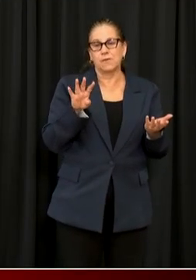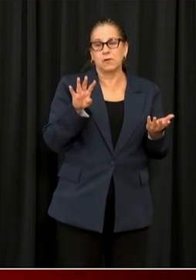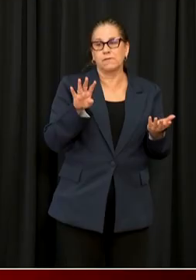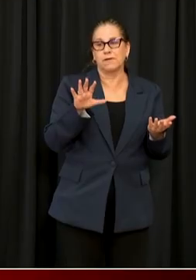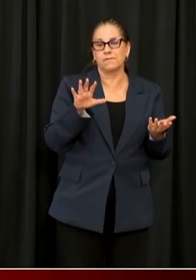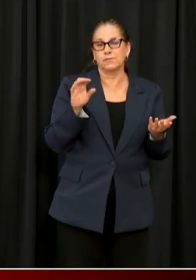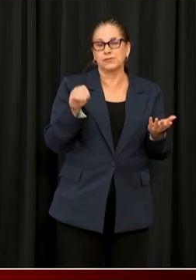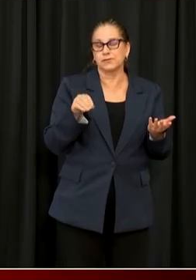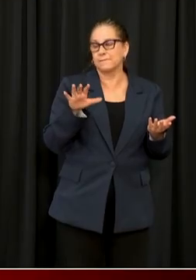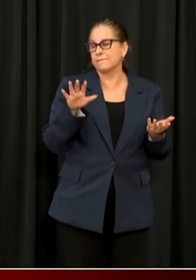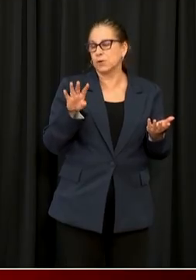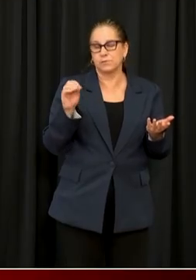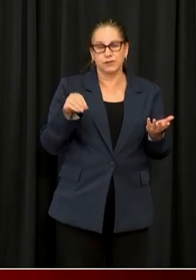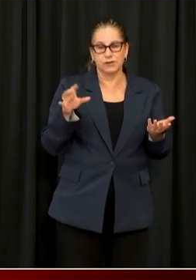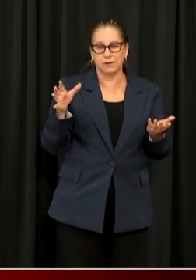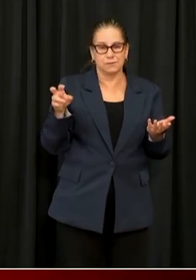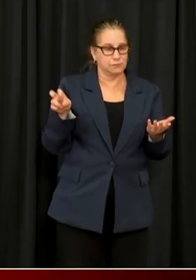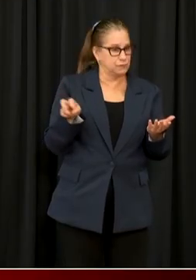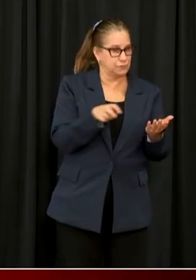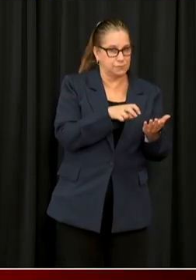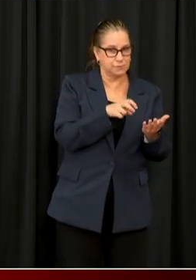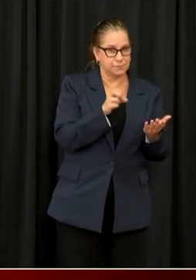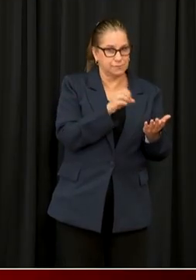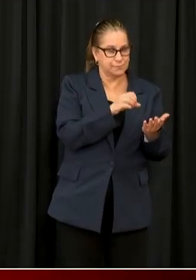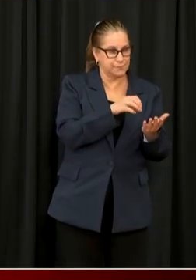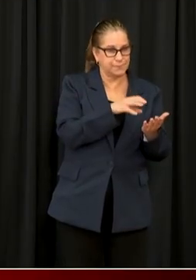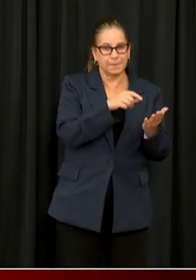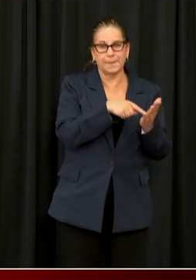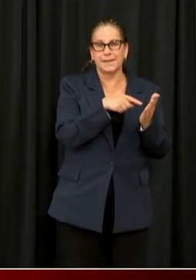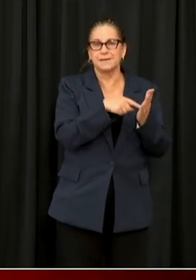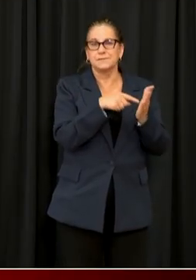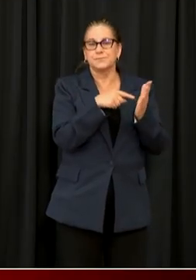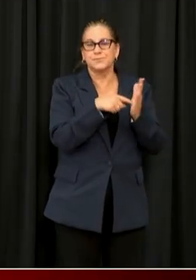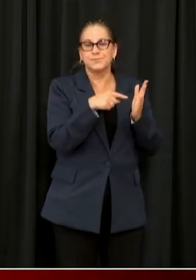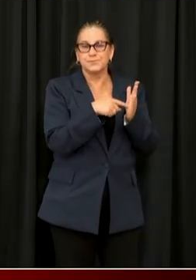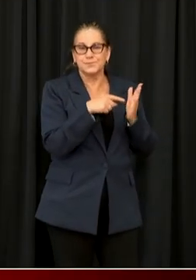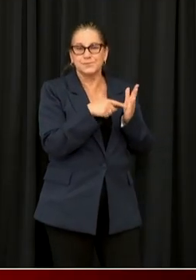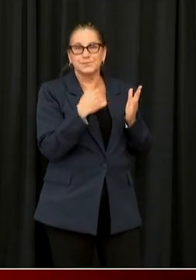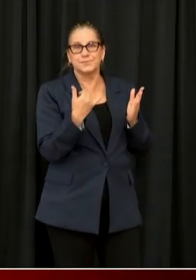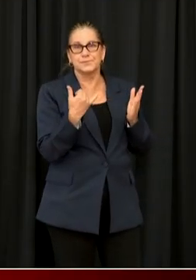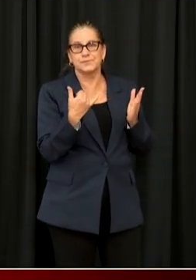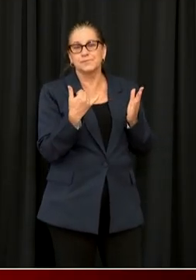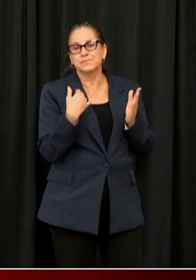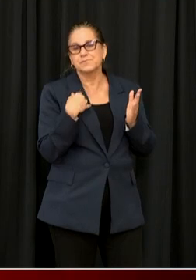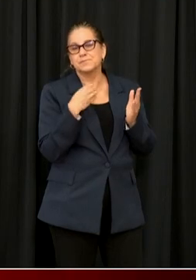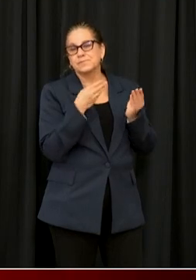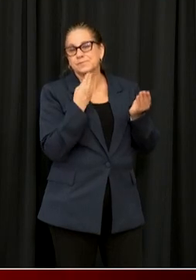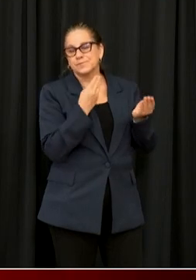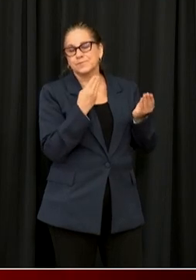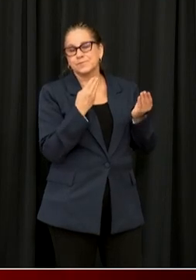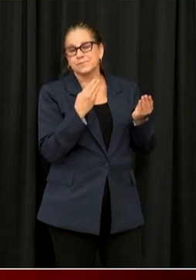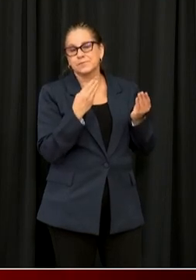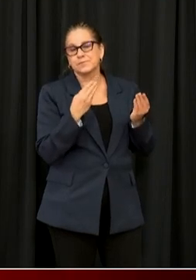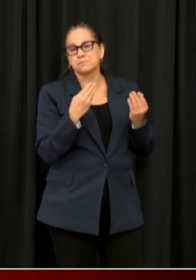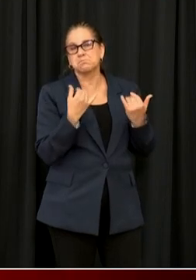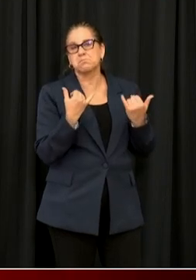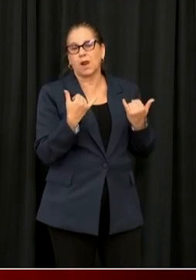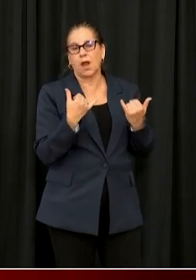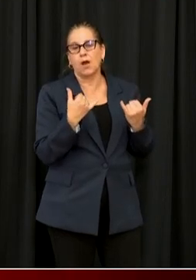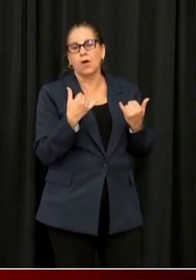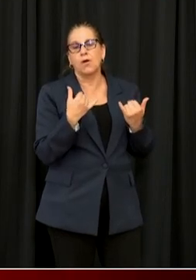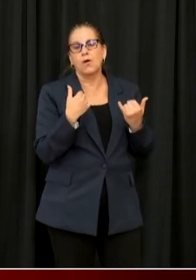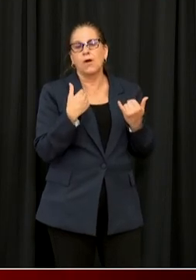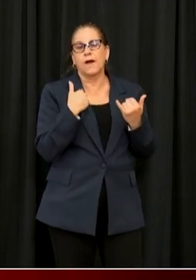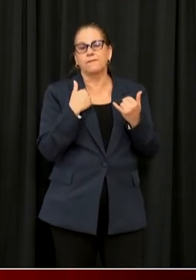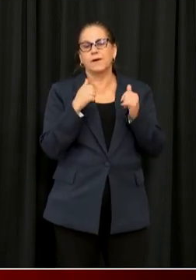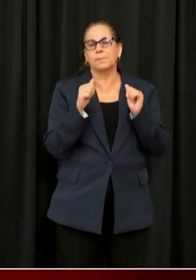erroneously underestimated, okay? So we have the ability to calculate it manually, but it is not a good use